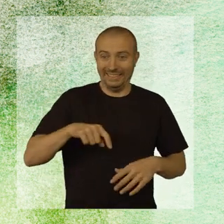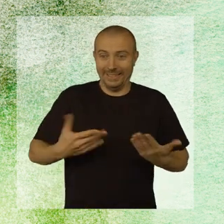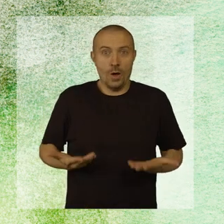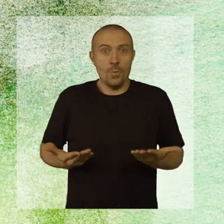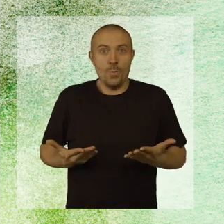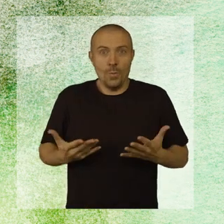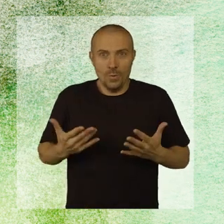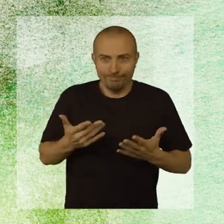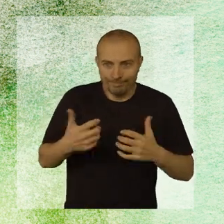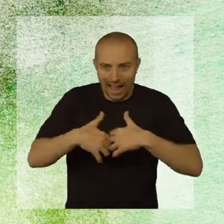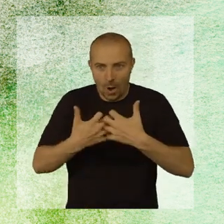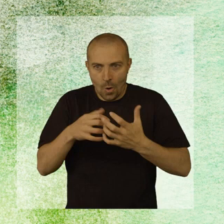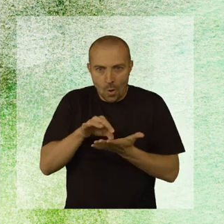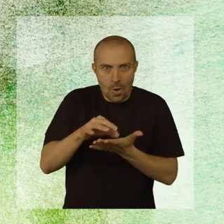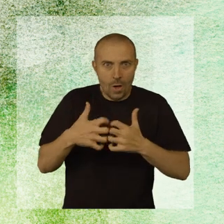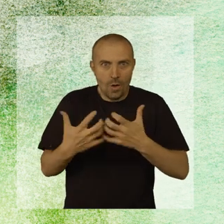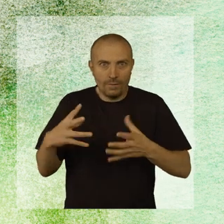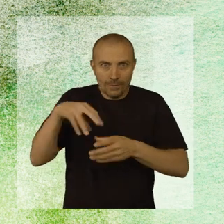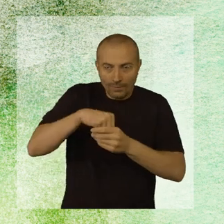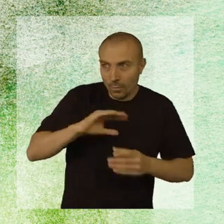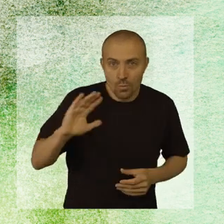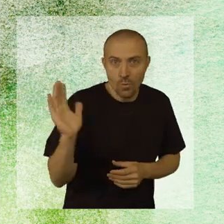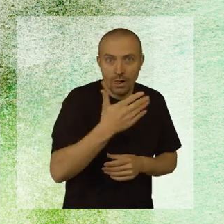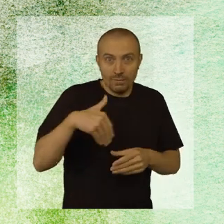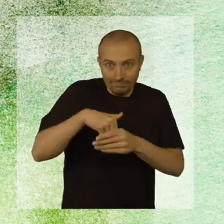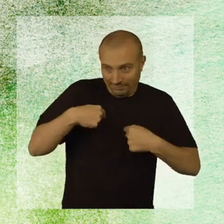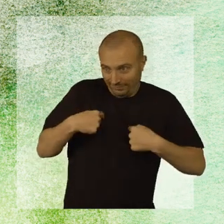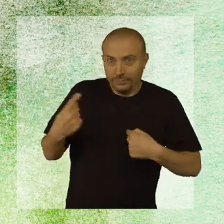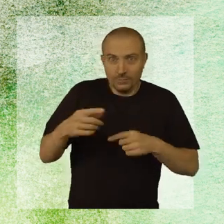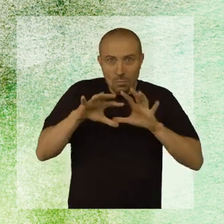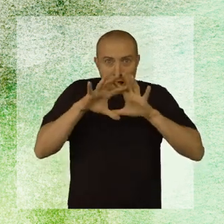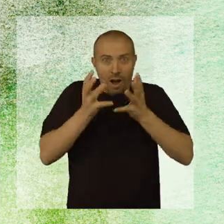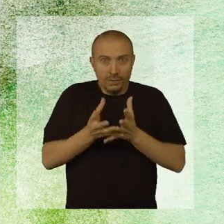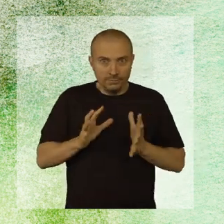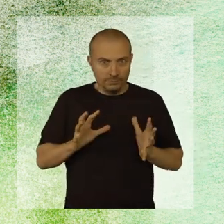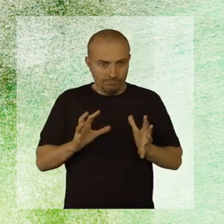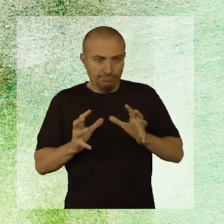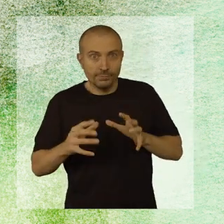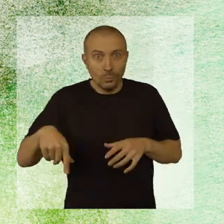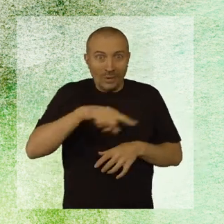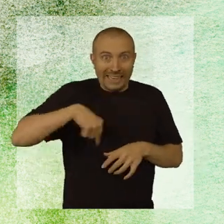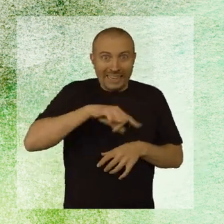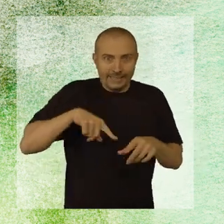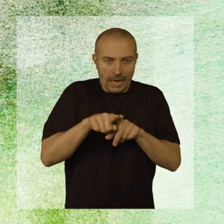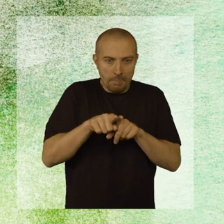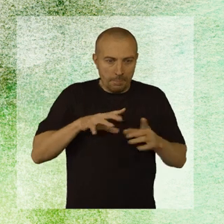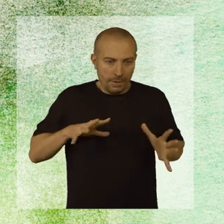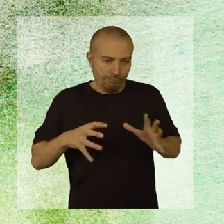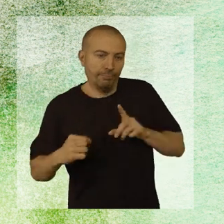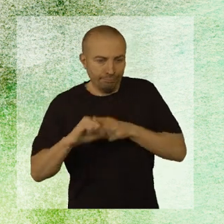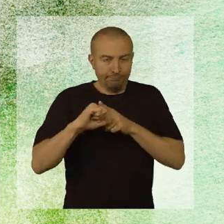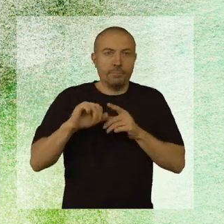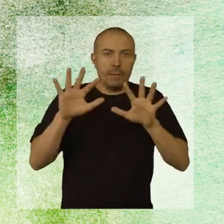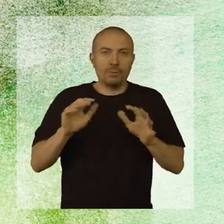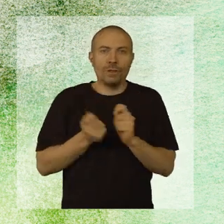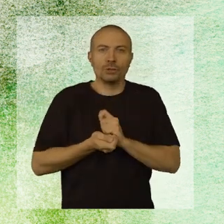to approach the new tactics of involving everybody, because all of us in the whole world, we